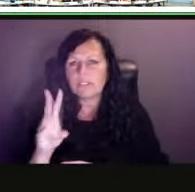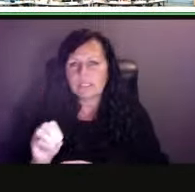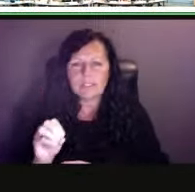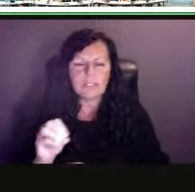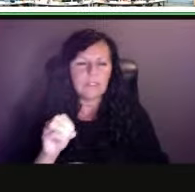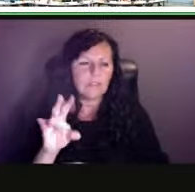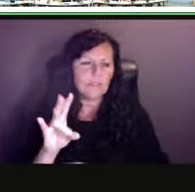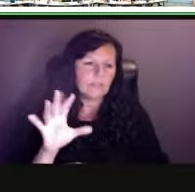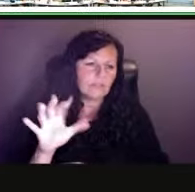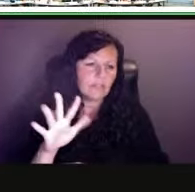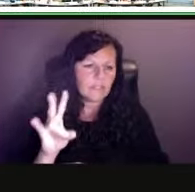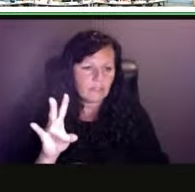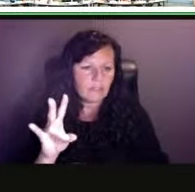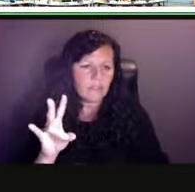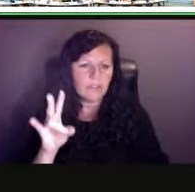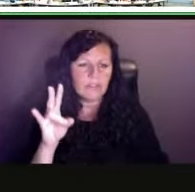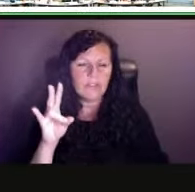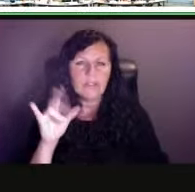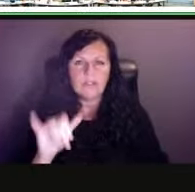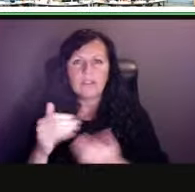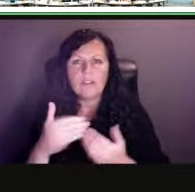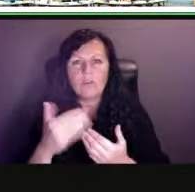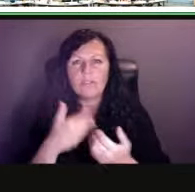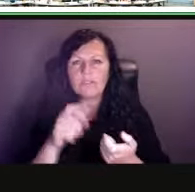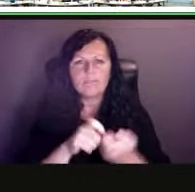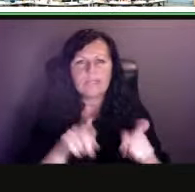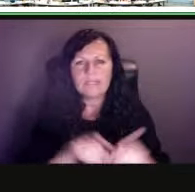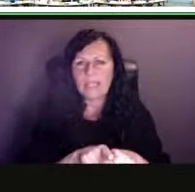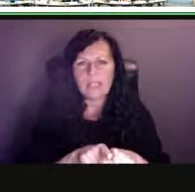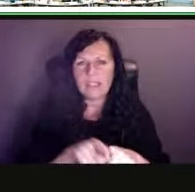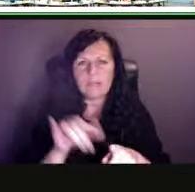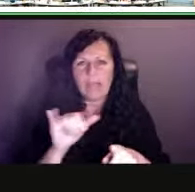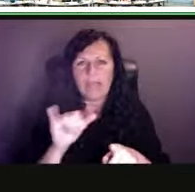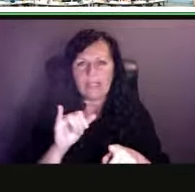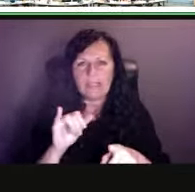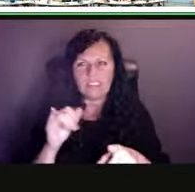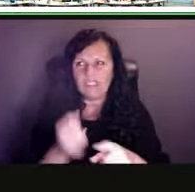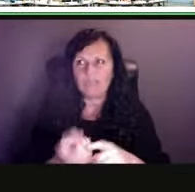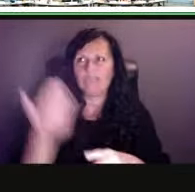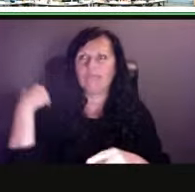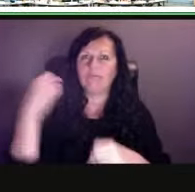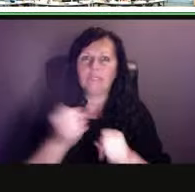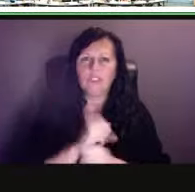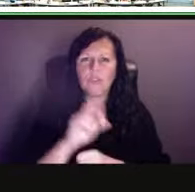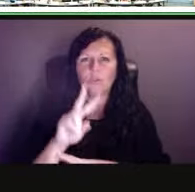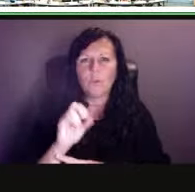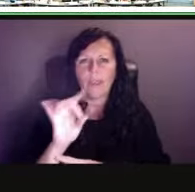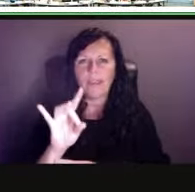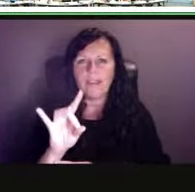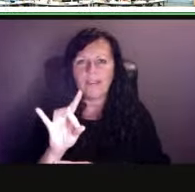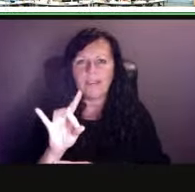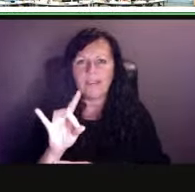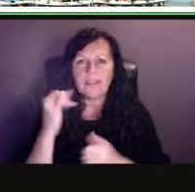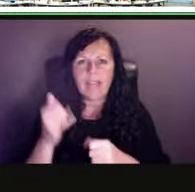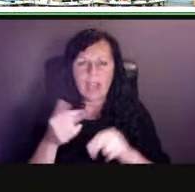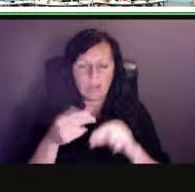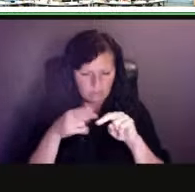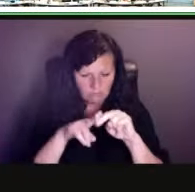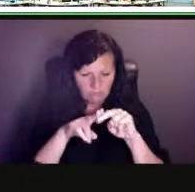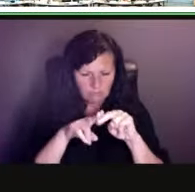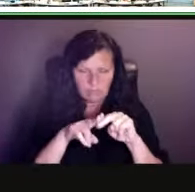757. Which is nearly identical to what it was in 2008. We're just now barely above it by a few.